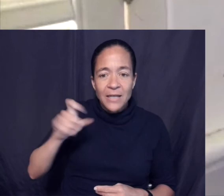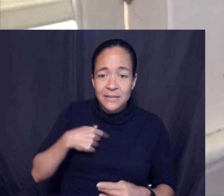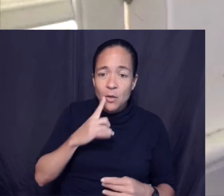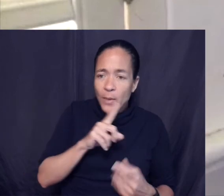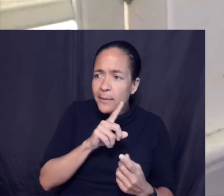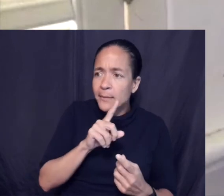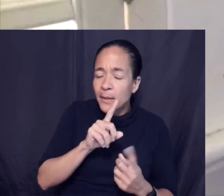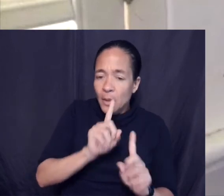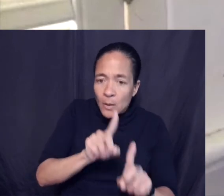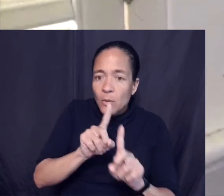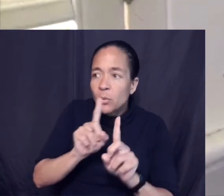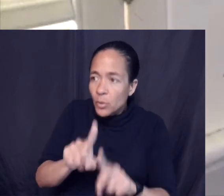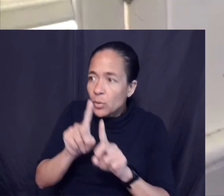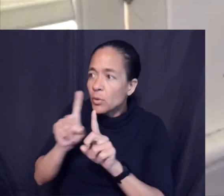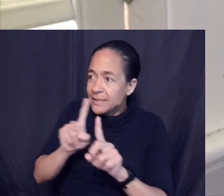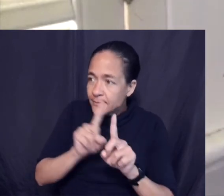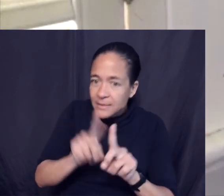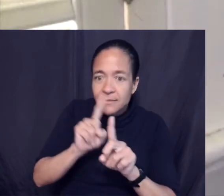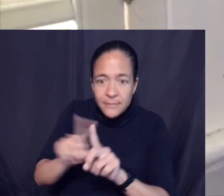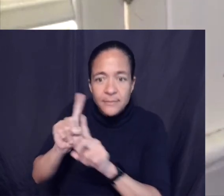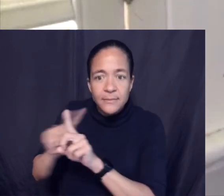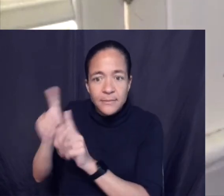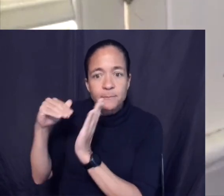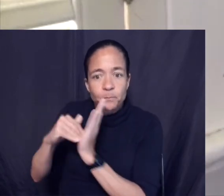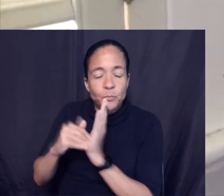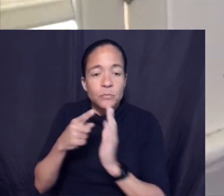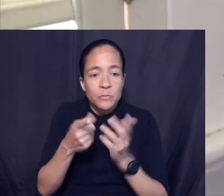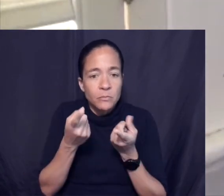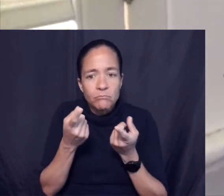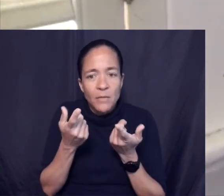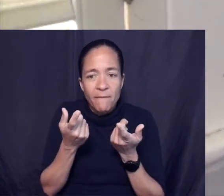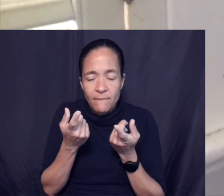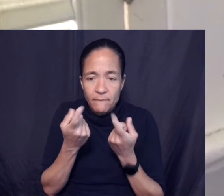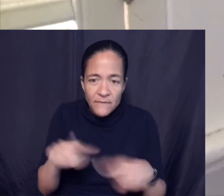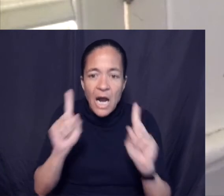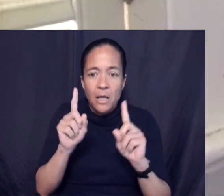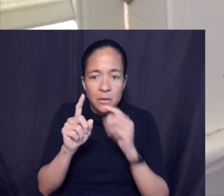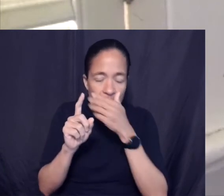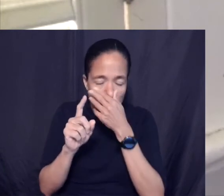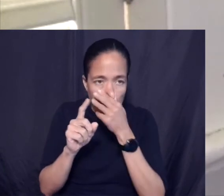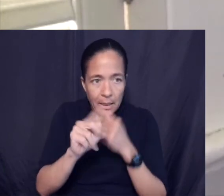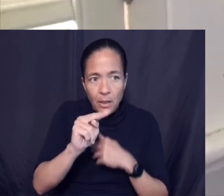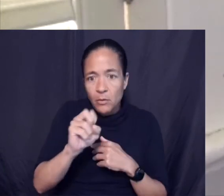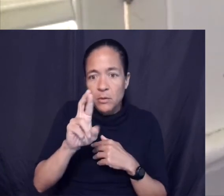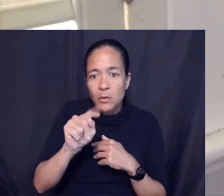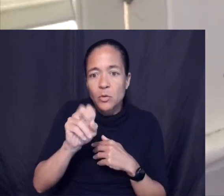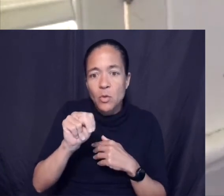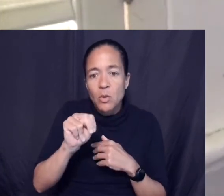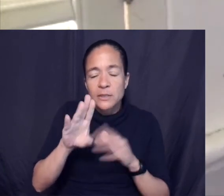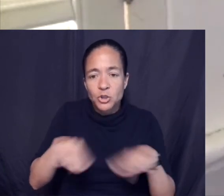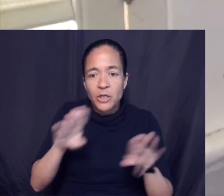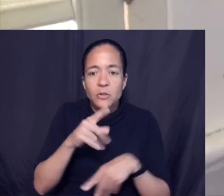After a lot of different doctors, we finally were put into Norton Children's one afternoon with